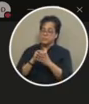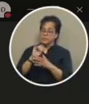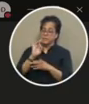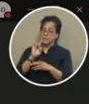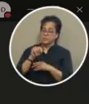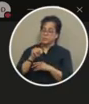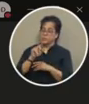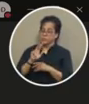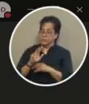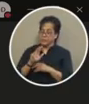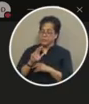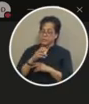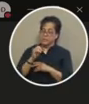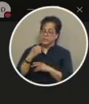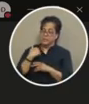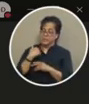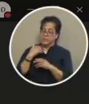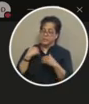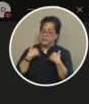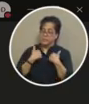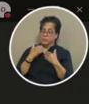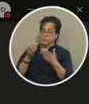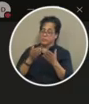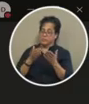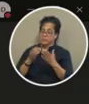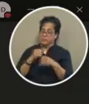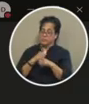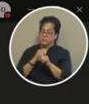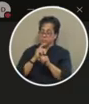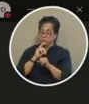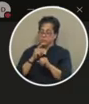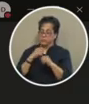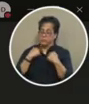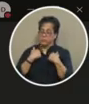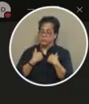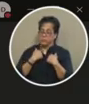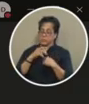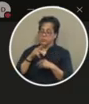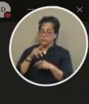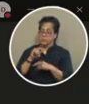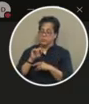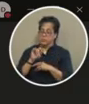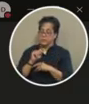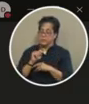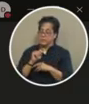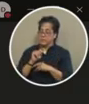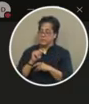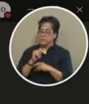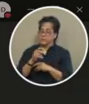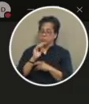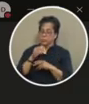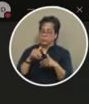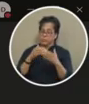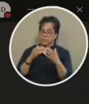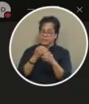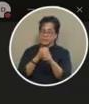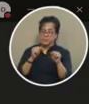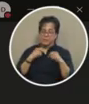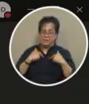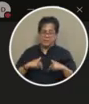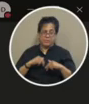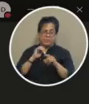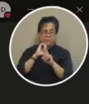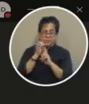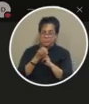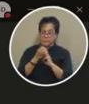8.3, enhanced animal services to ensure El Paso's pet and provide a safe and healthy environment.